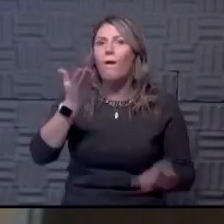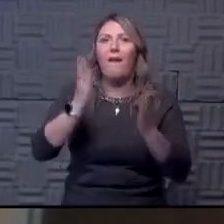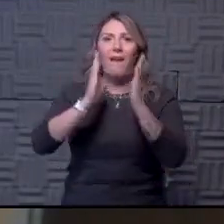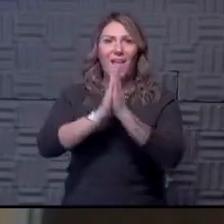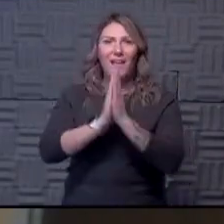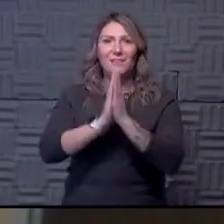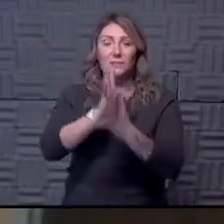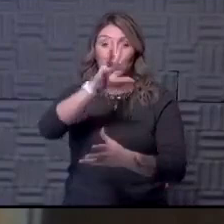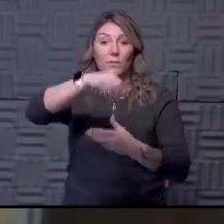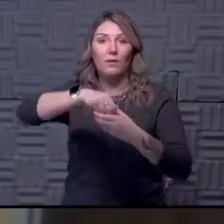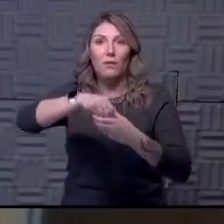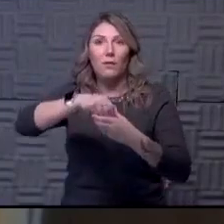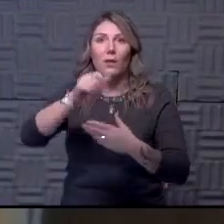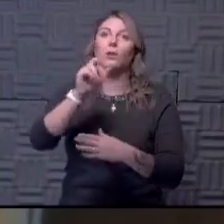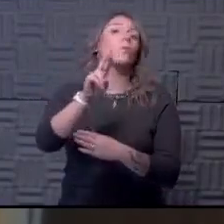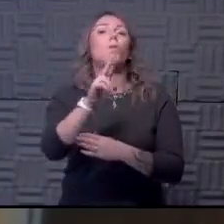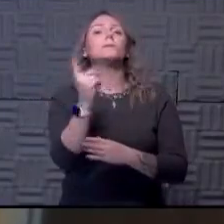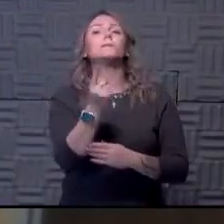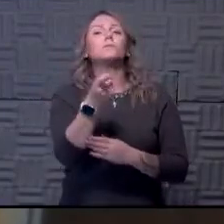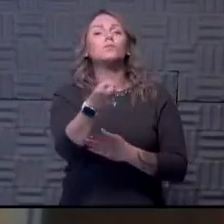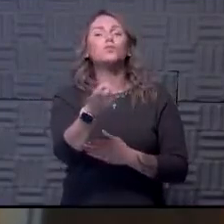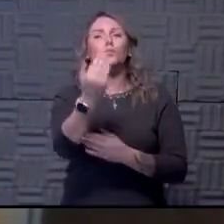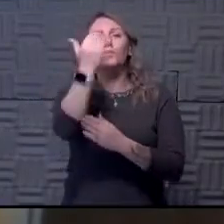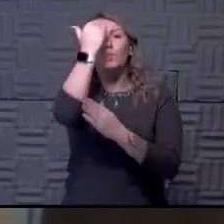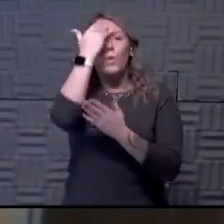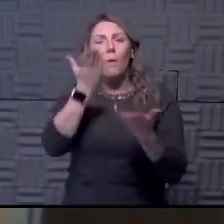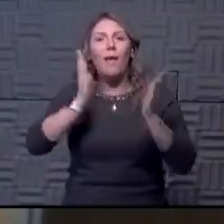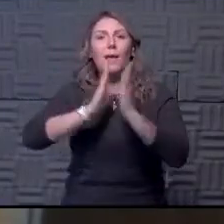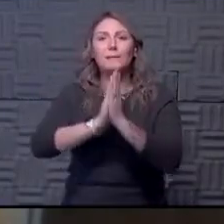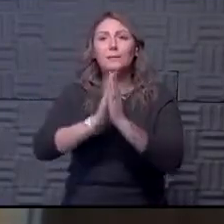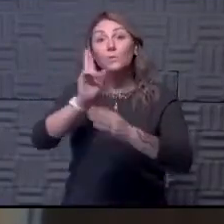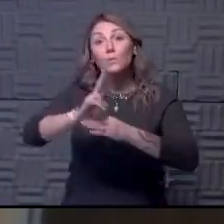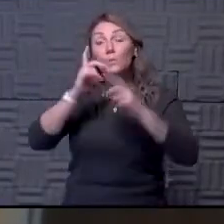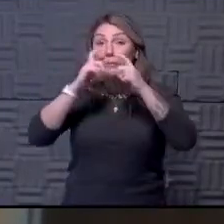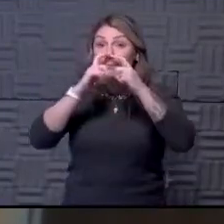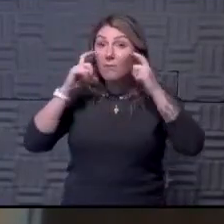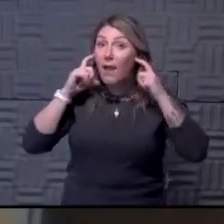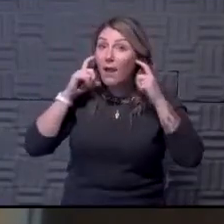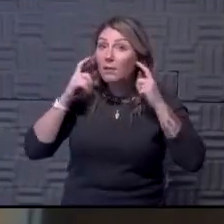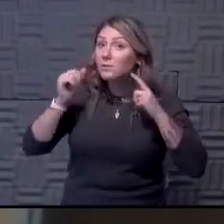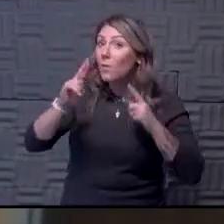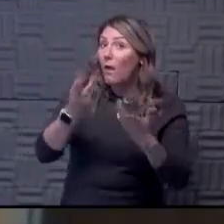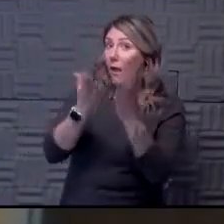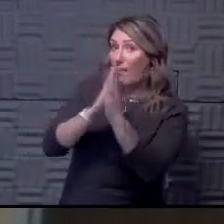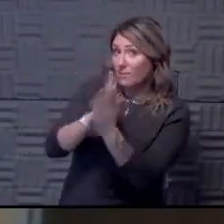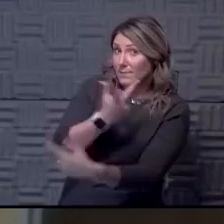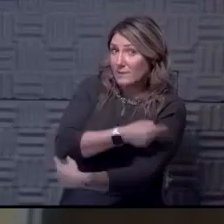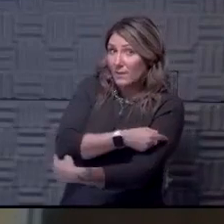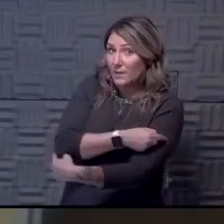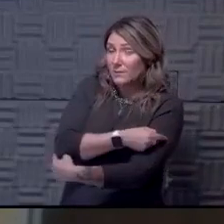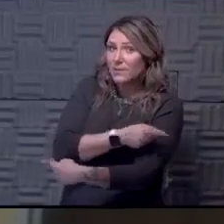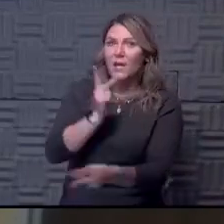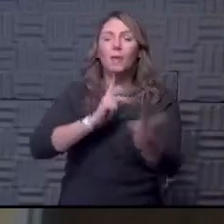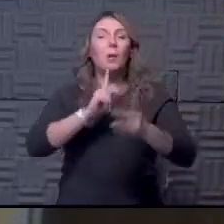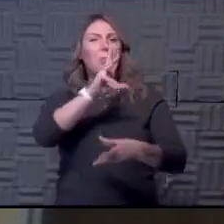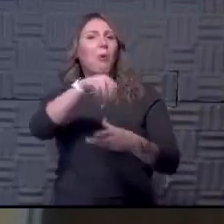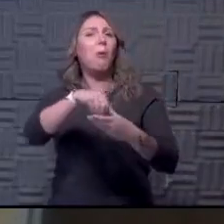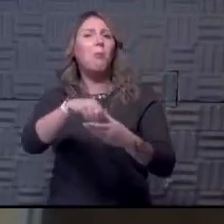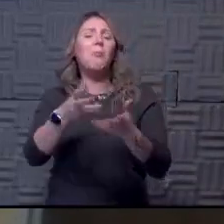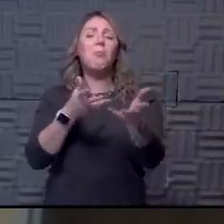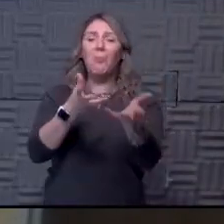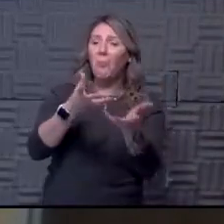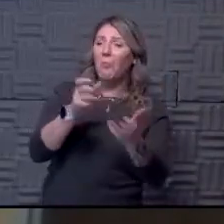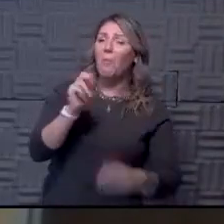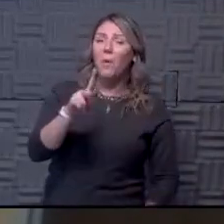to engage, or when somebody asks you to wear a mask, or asks you to get vaccinated, people engage and they say